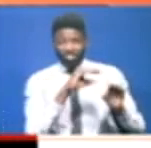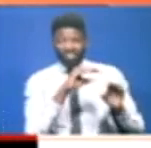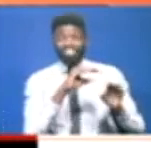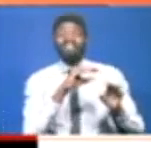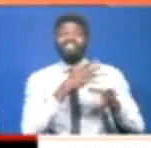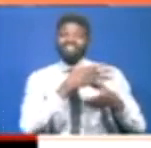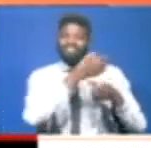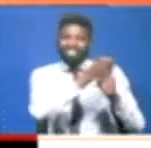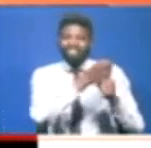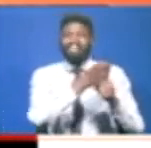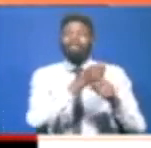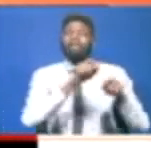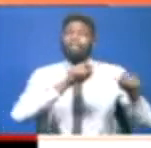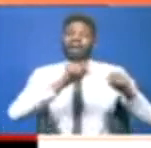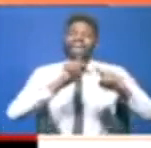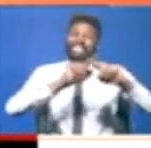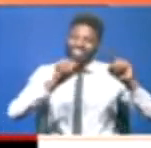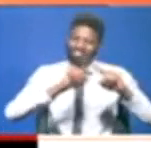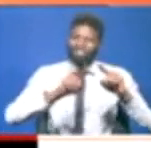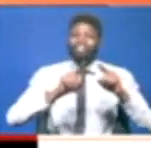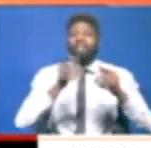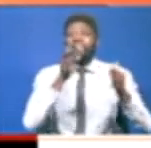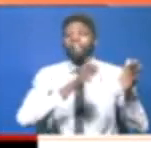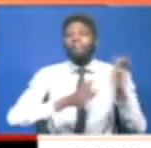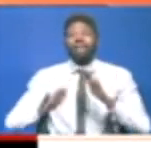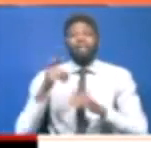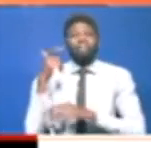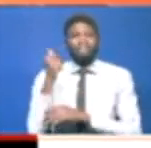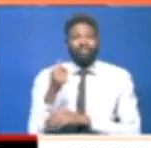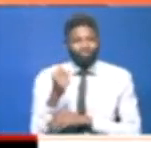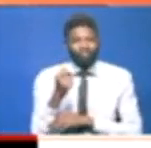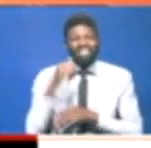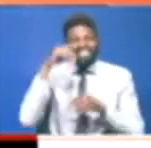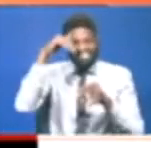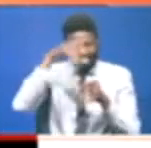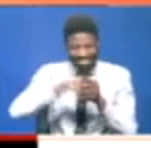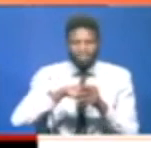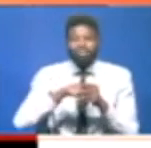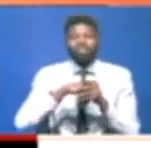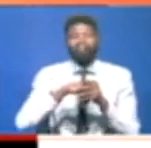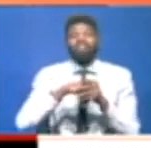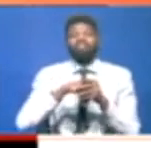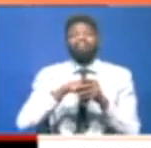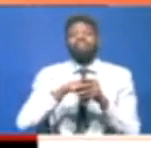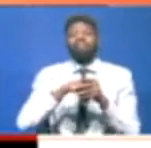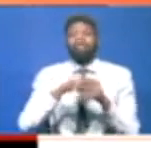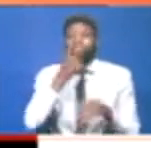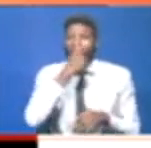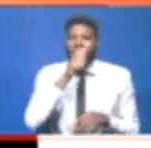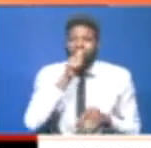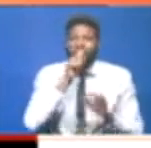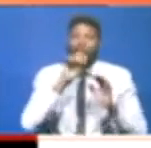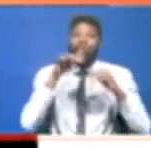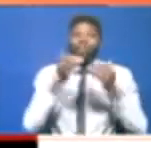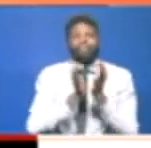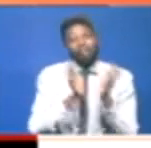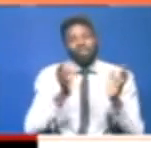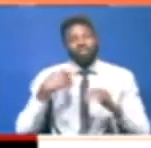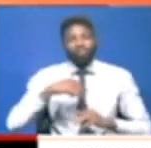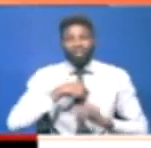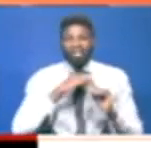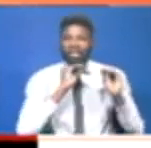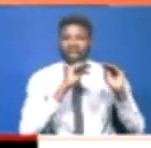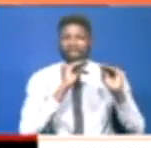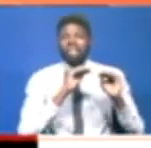private, within the industry. Uh-huh. So what we do is we enhance their capacity in terms of how are they supposed to ensure that